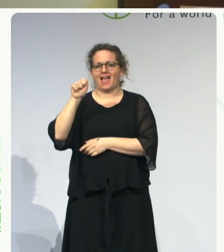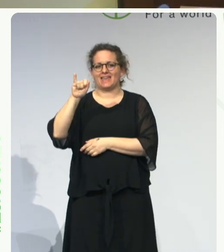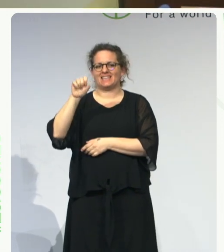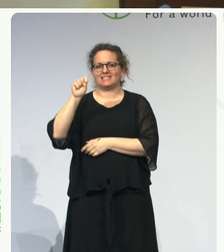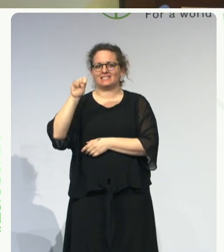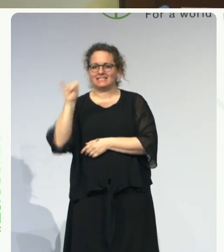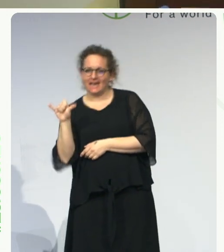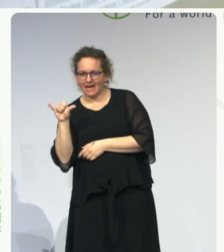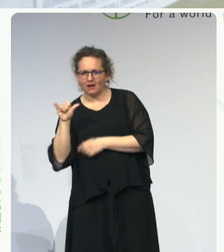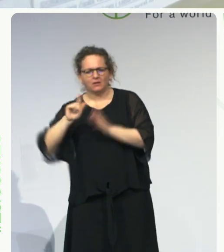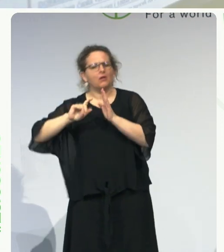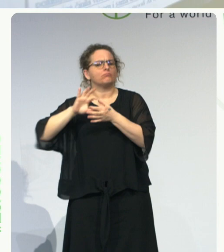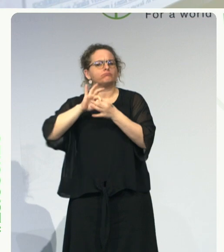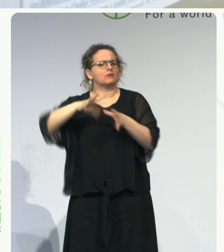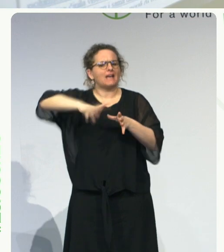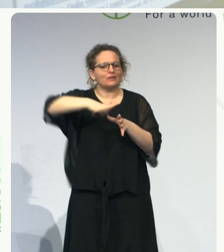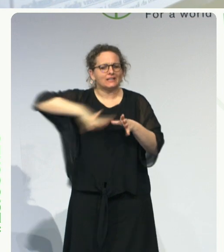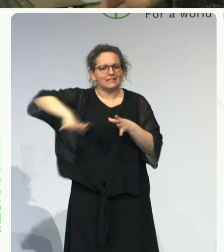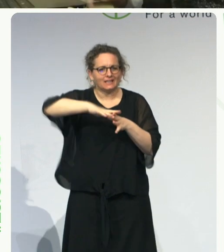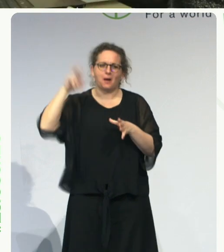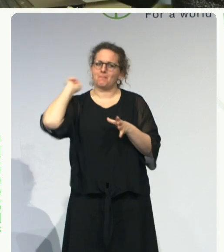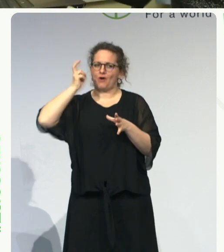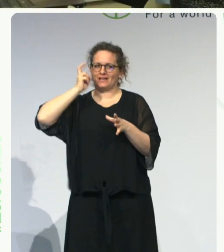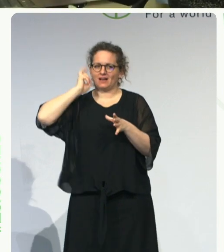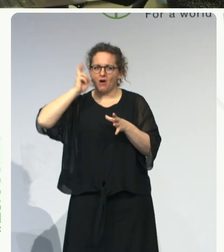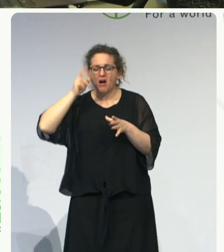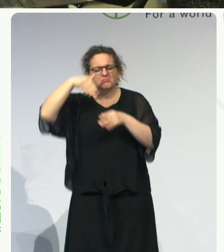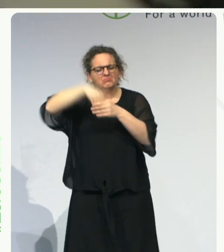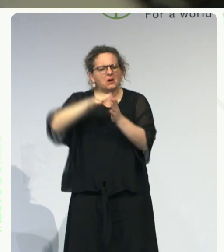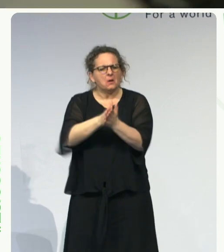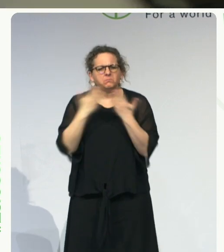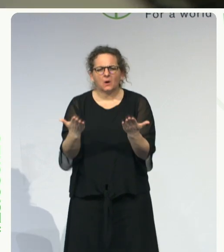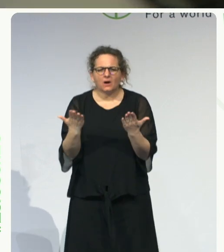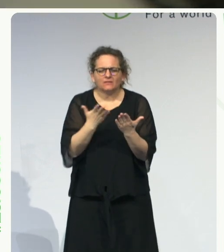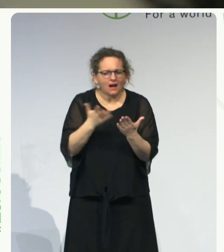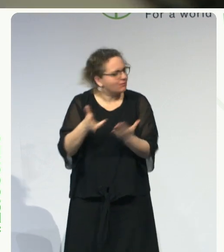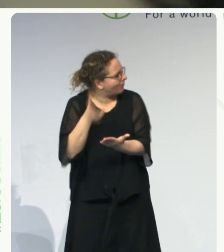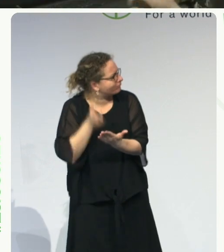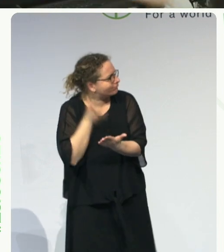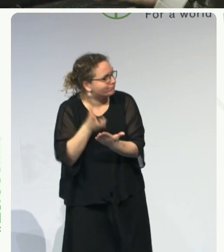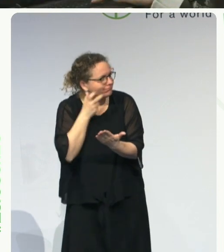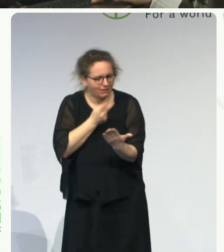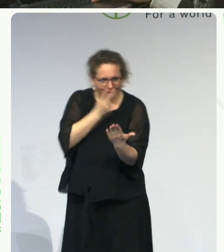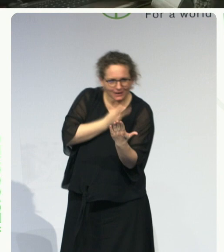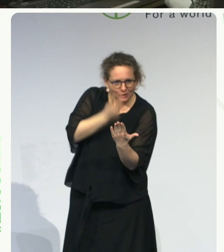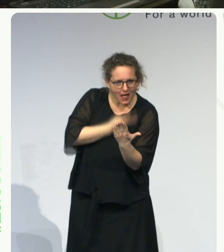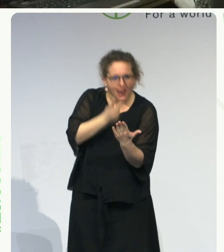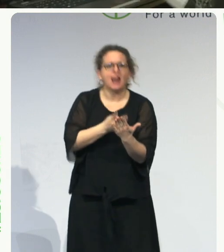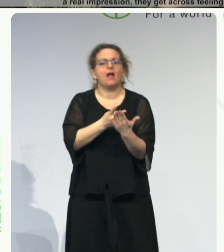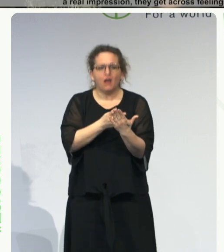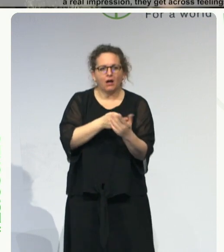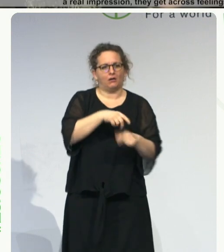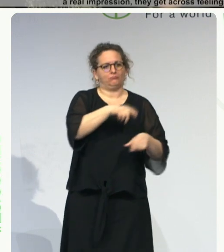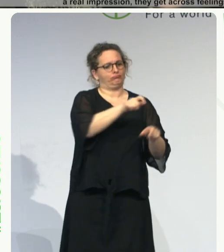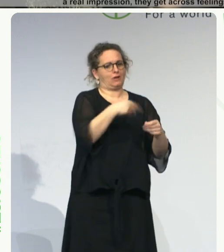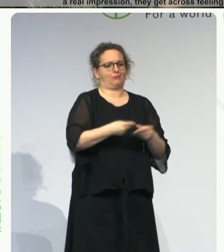to produce DAISY standard audiovisual books and make them available in mainstream primary schools. The project aims to